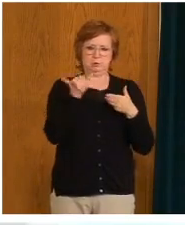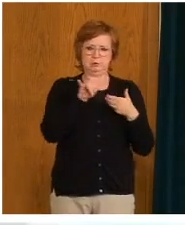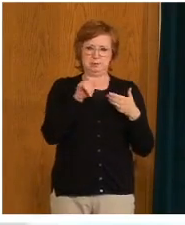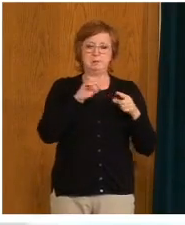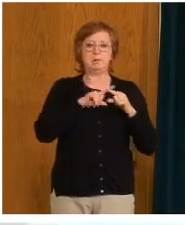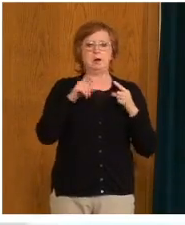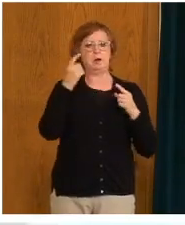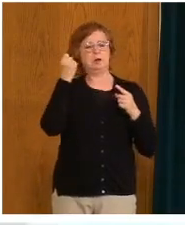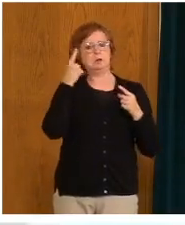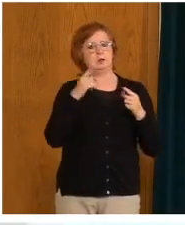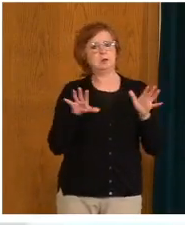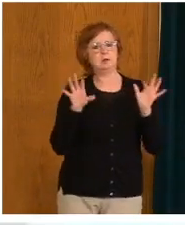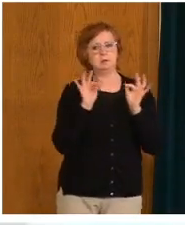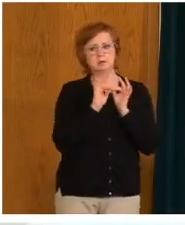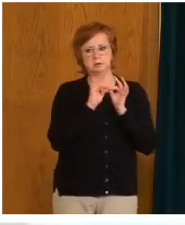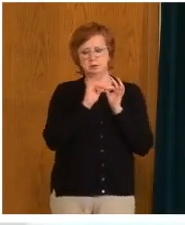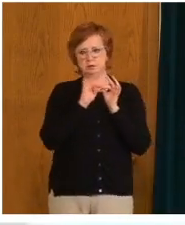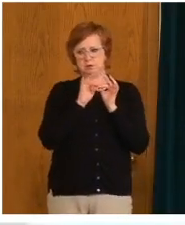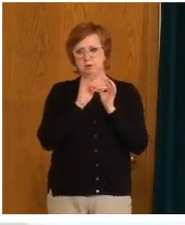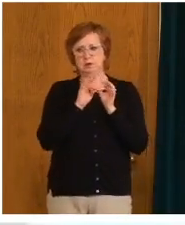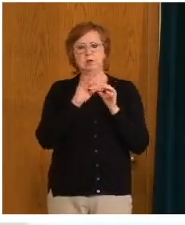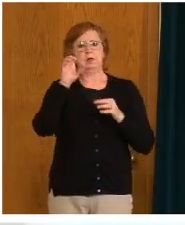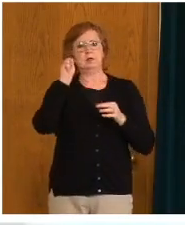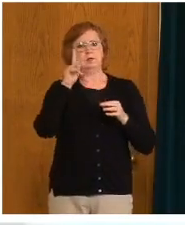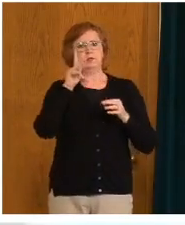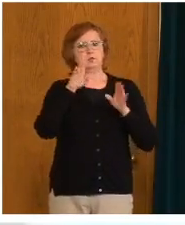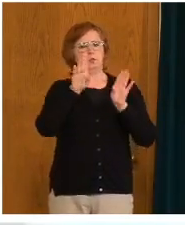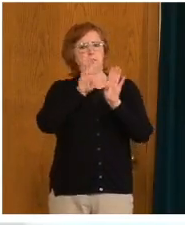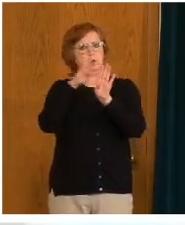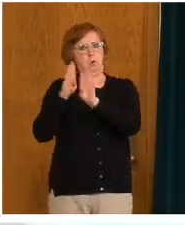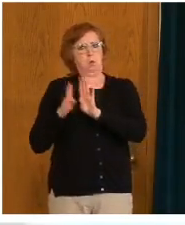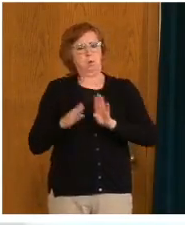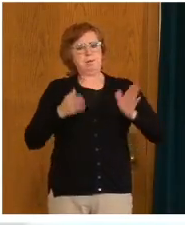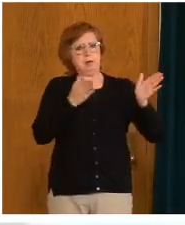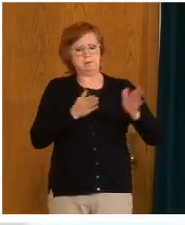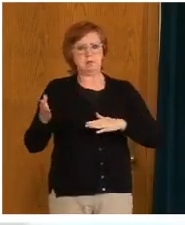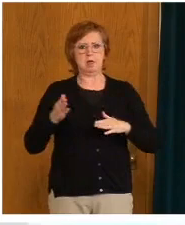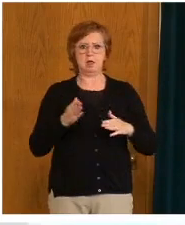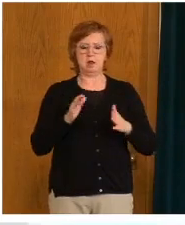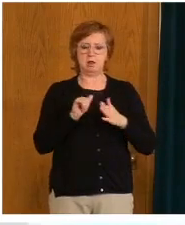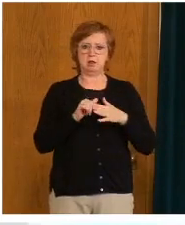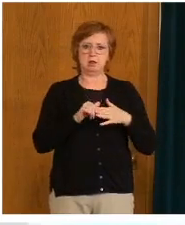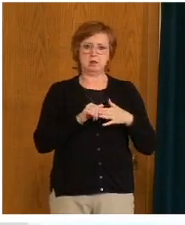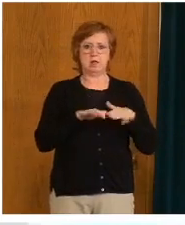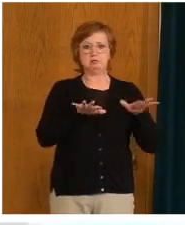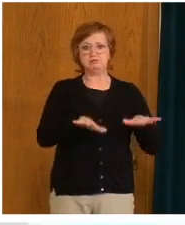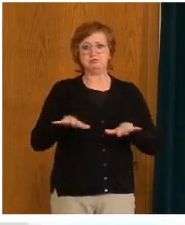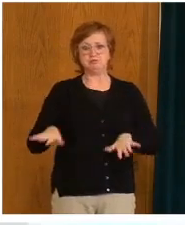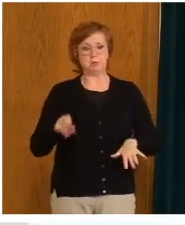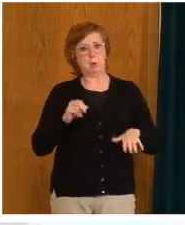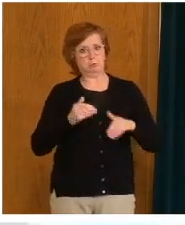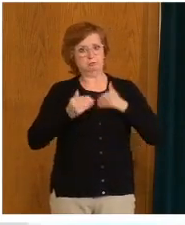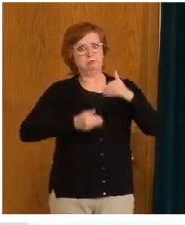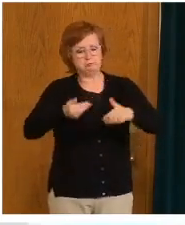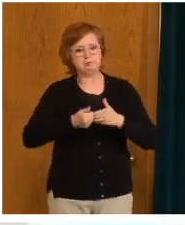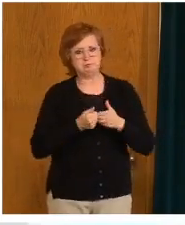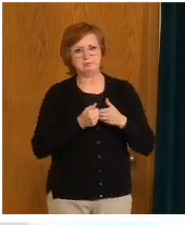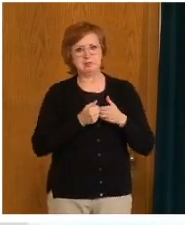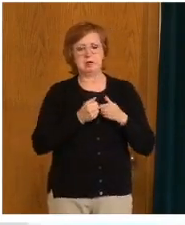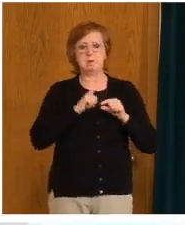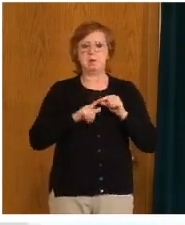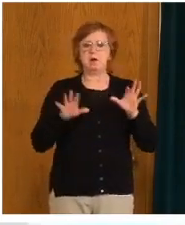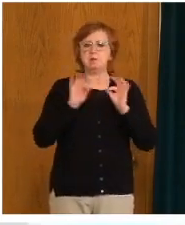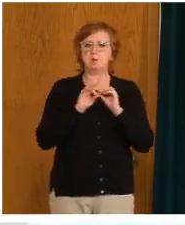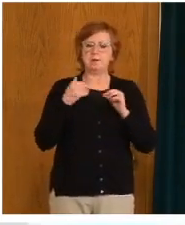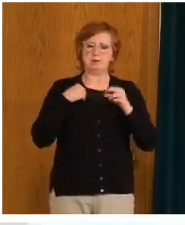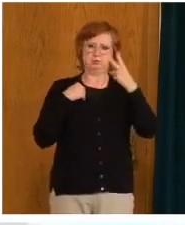the Saskatchewan reopening plan is very aggressive, but it's very thoughtful, and it really hinges on two things.